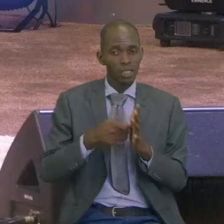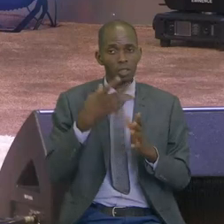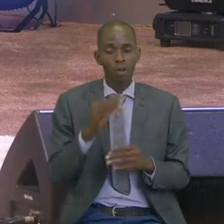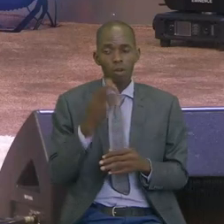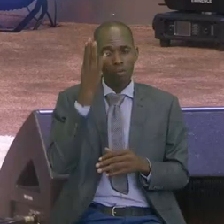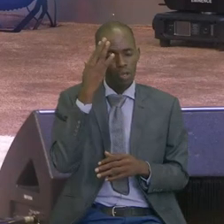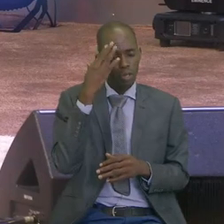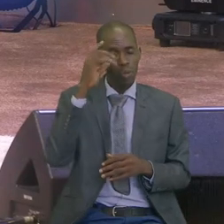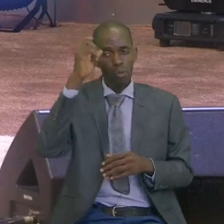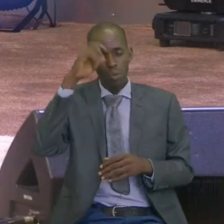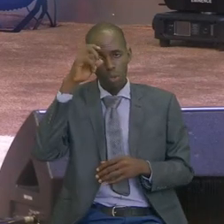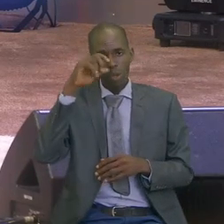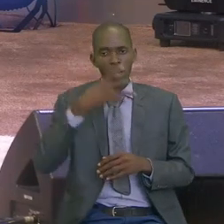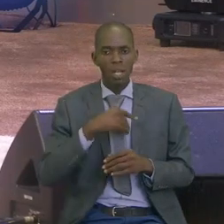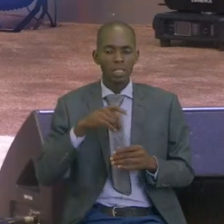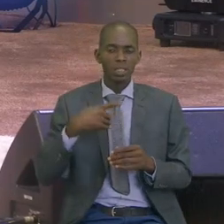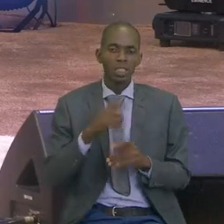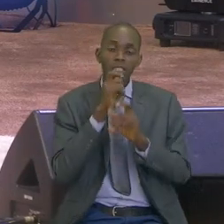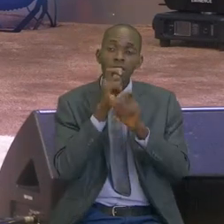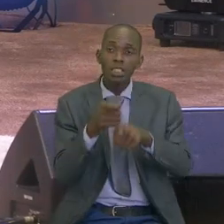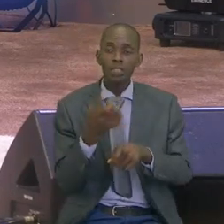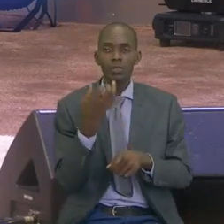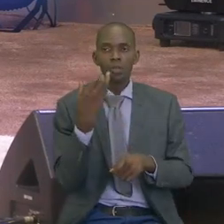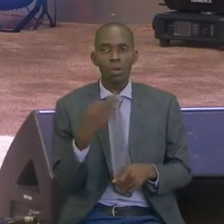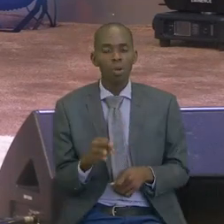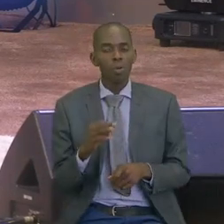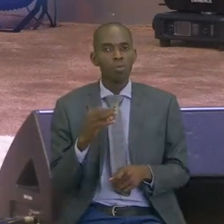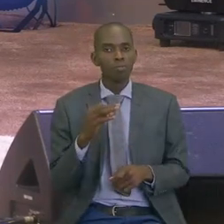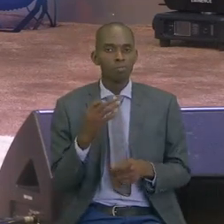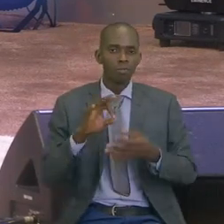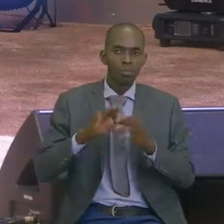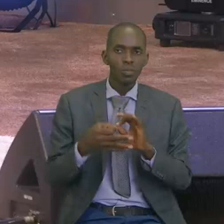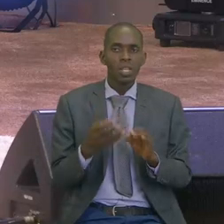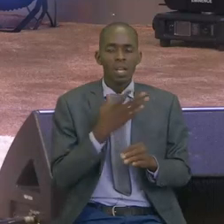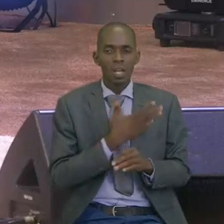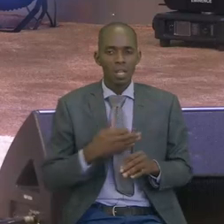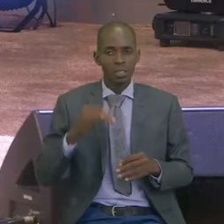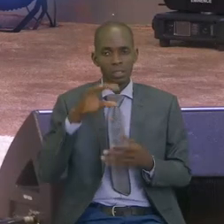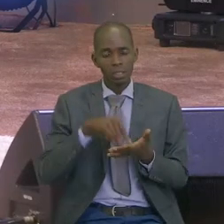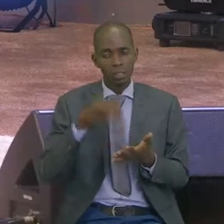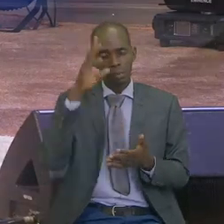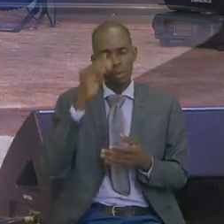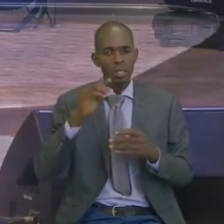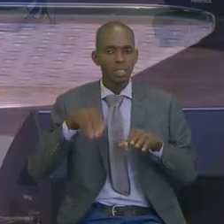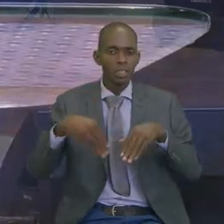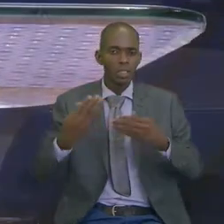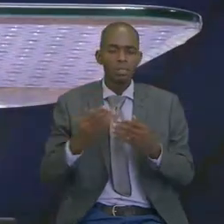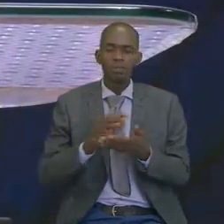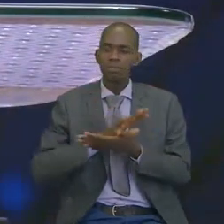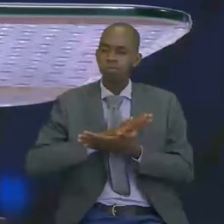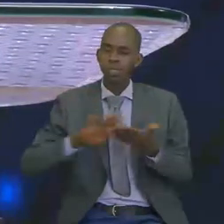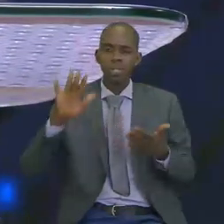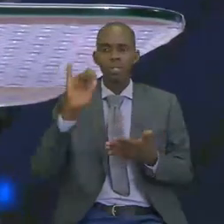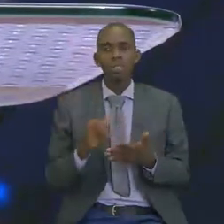wisdom, and he had the gift of faith, and he declared very clearly the forgotten dream. And then he